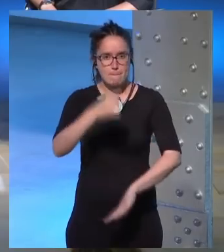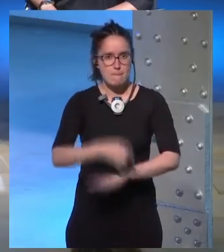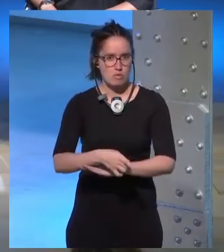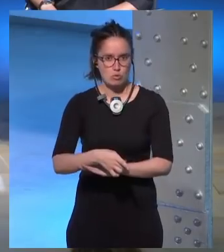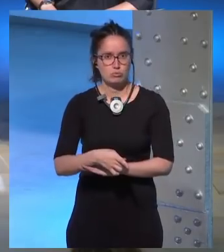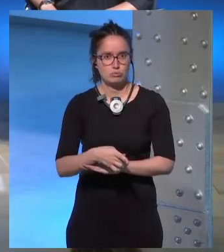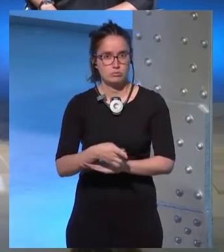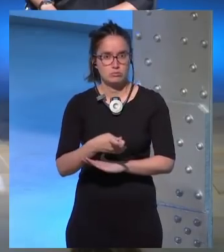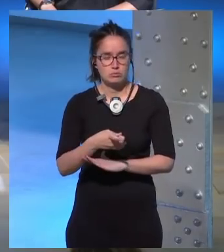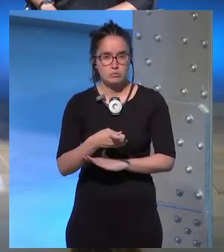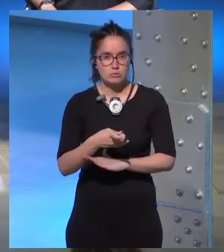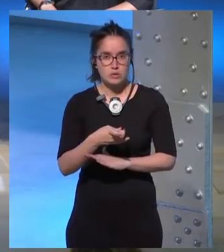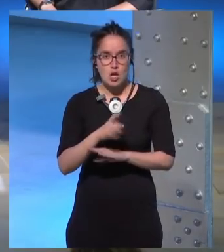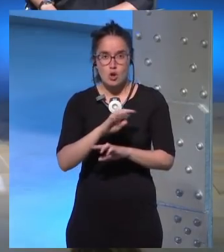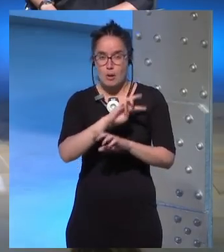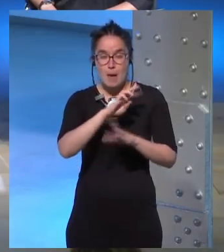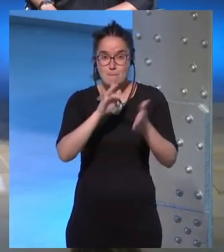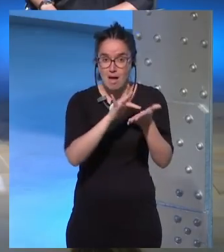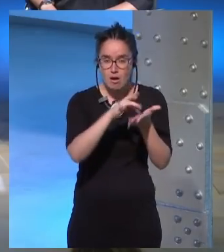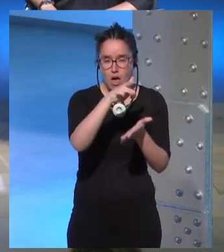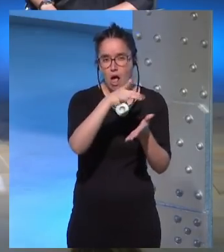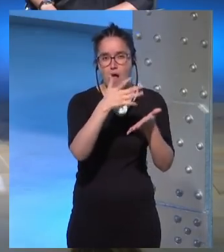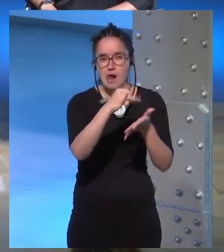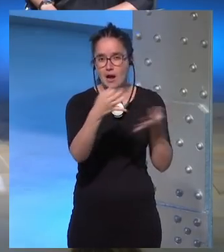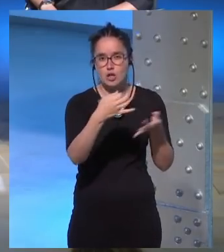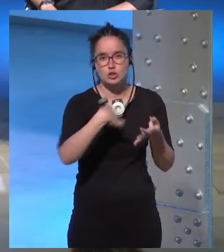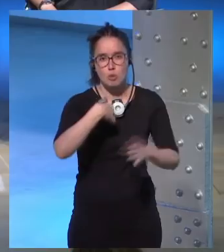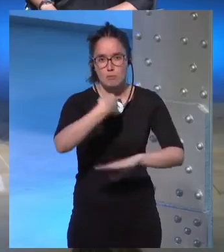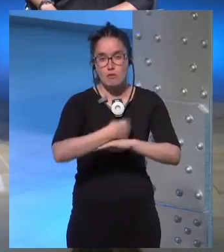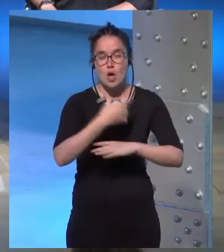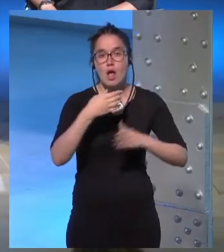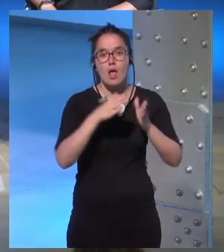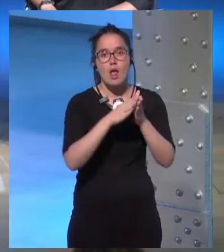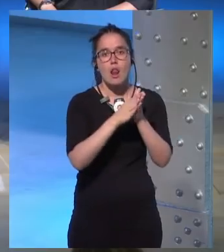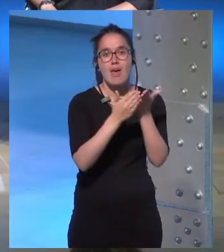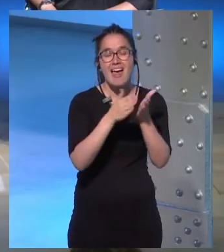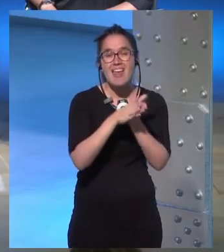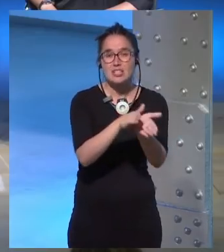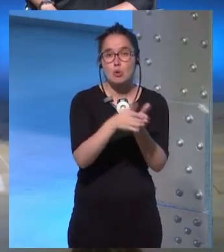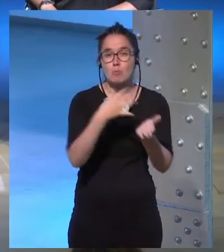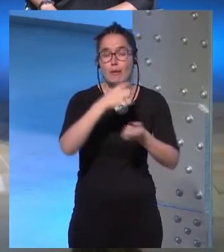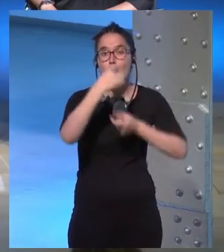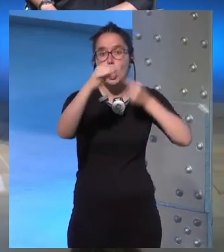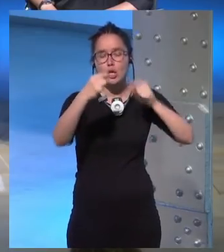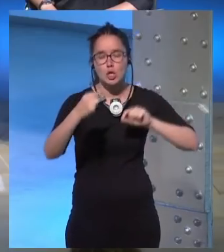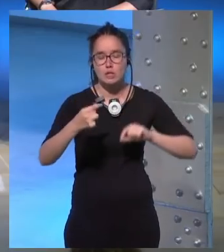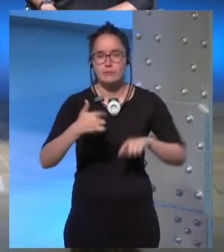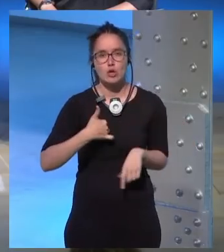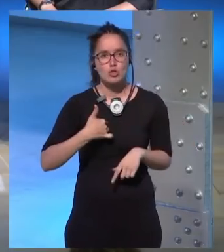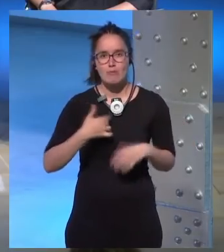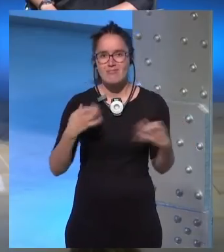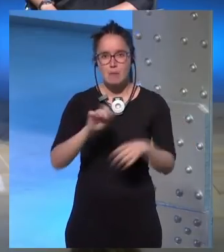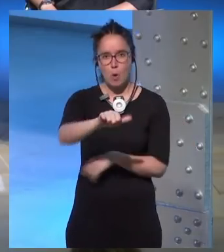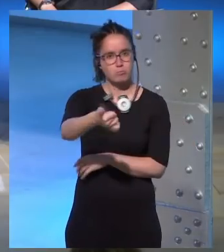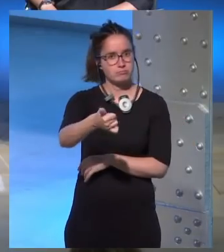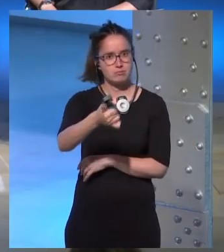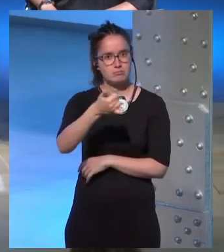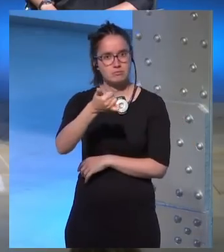like this, or this doesn't work, whatever, but at the end of the day I can say, works for me, works for me. And now, you know,